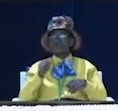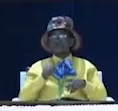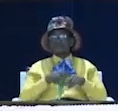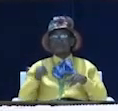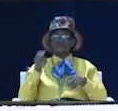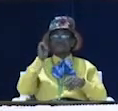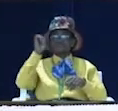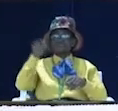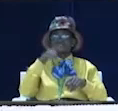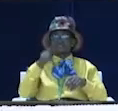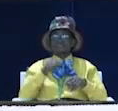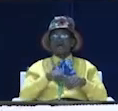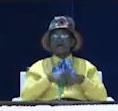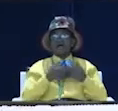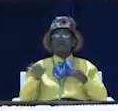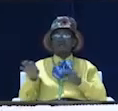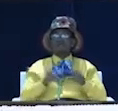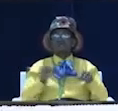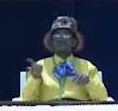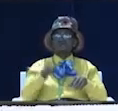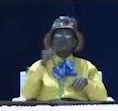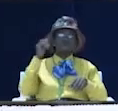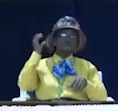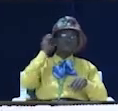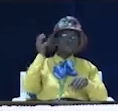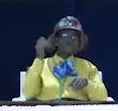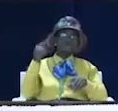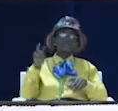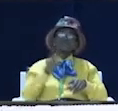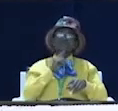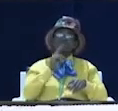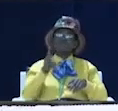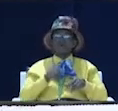you hear the voice